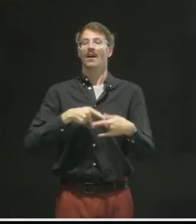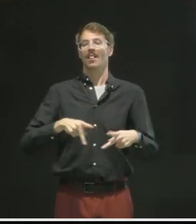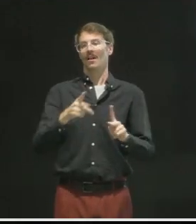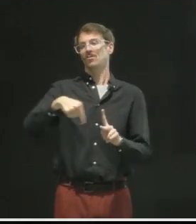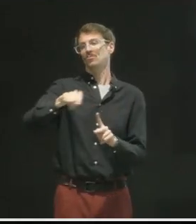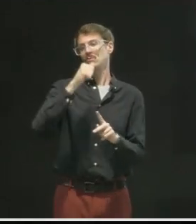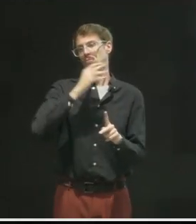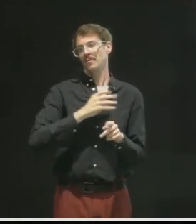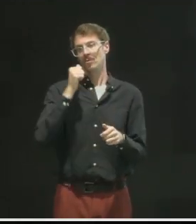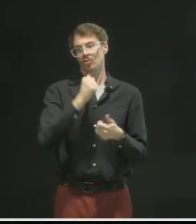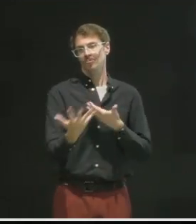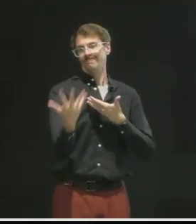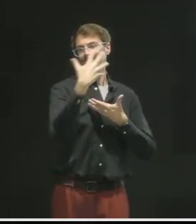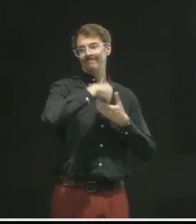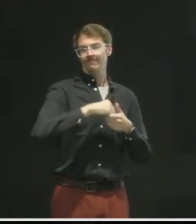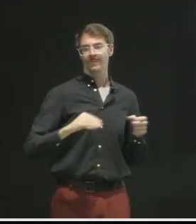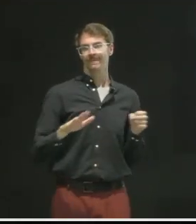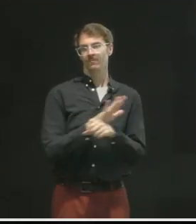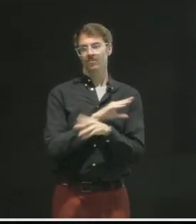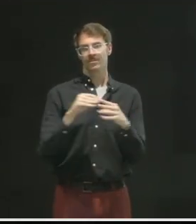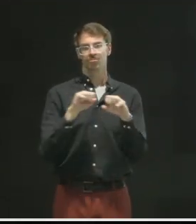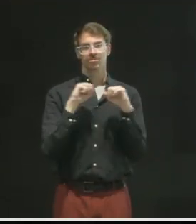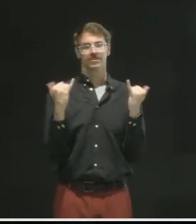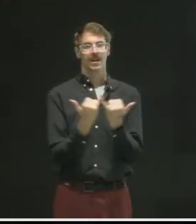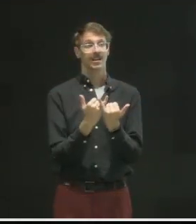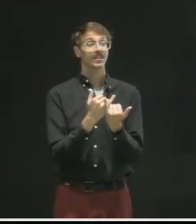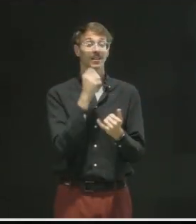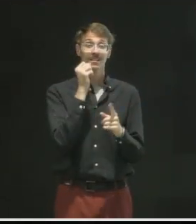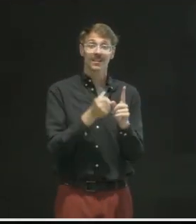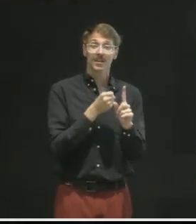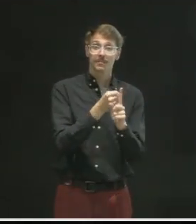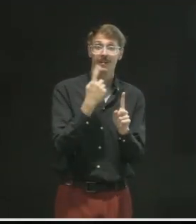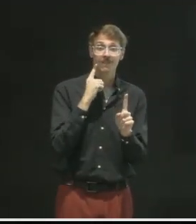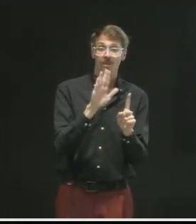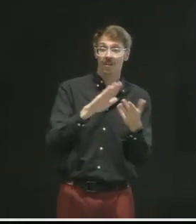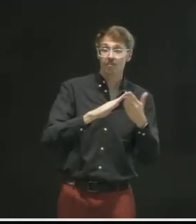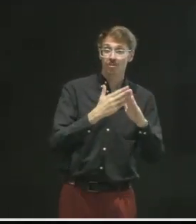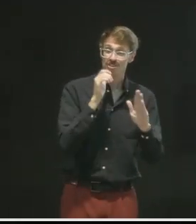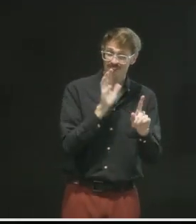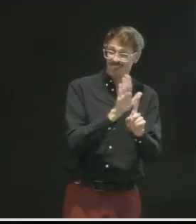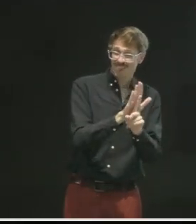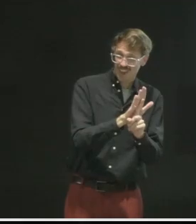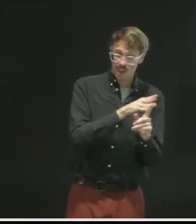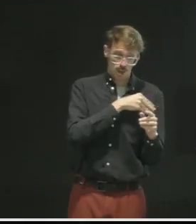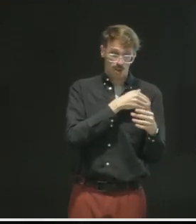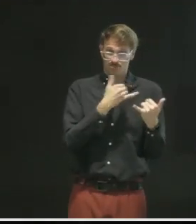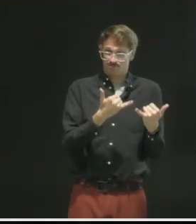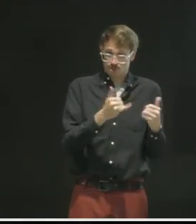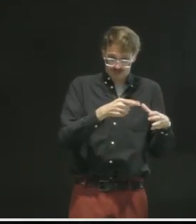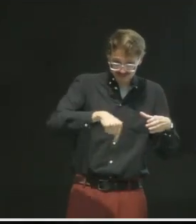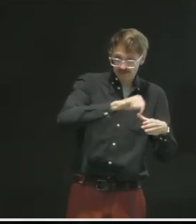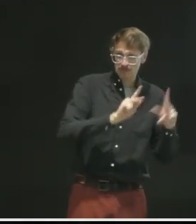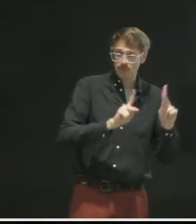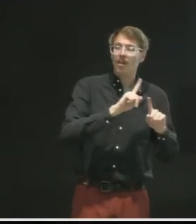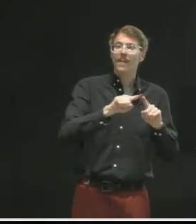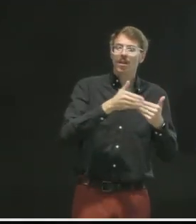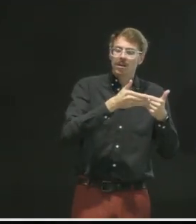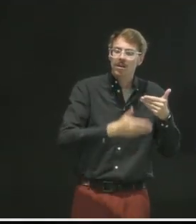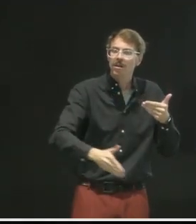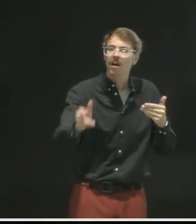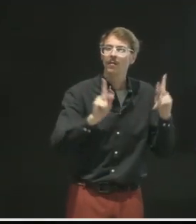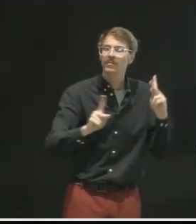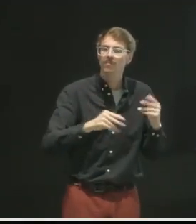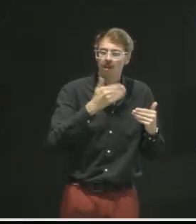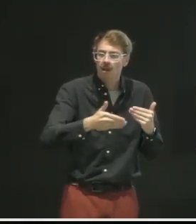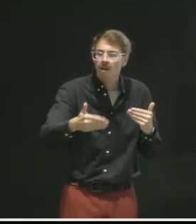positively impacting their communities, not just for their generation, but for every generation to come. So don't